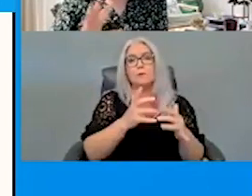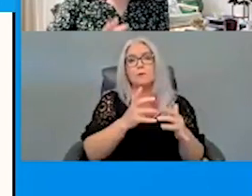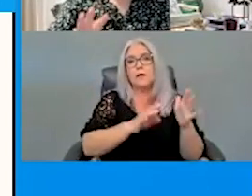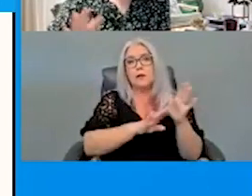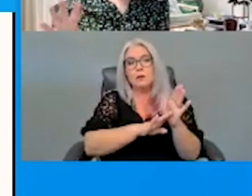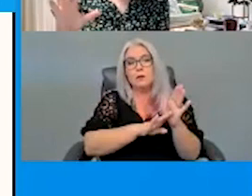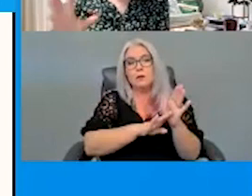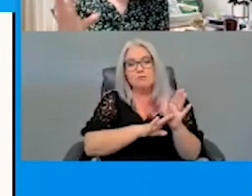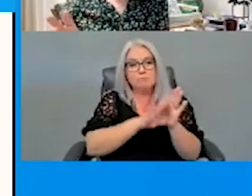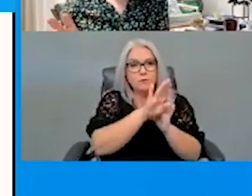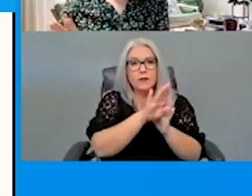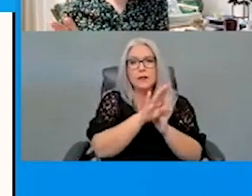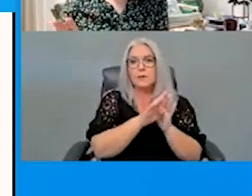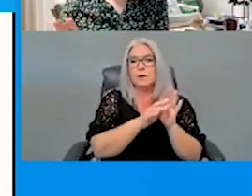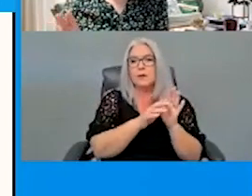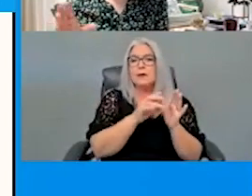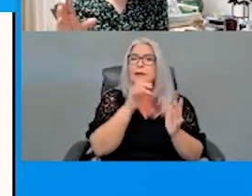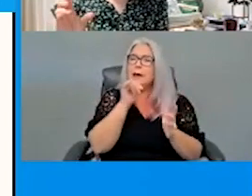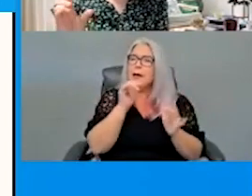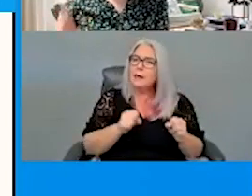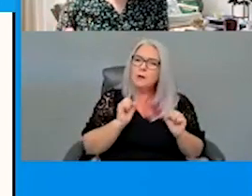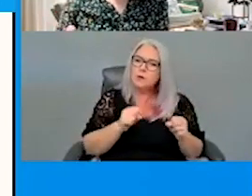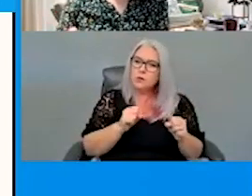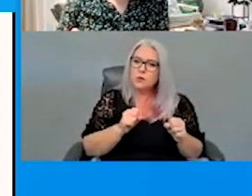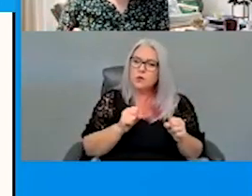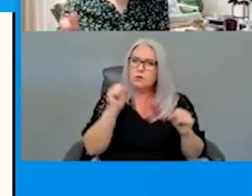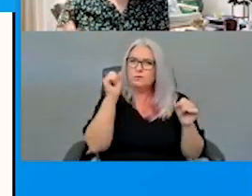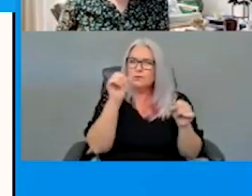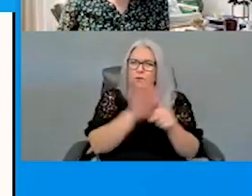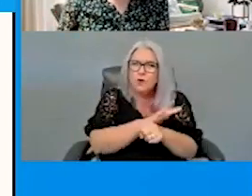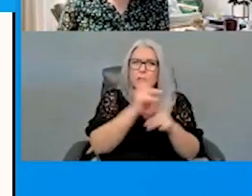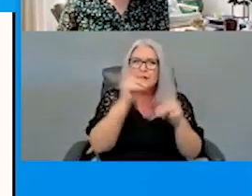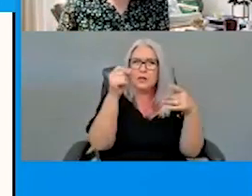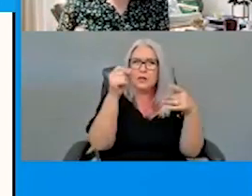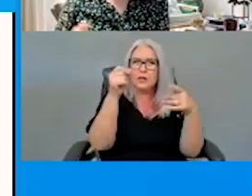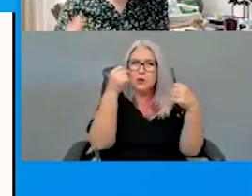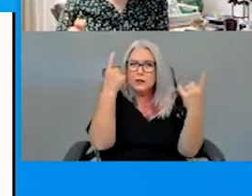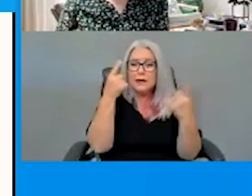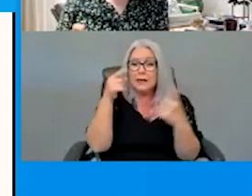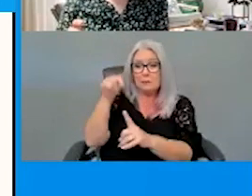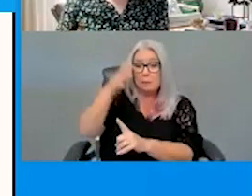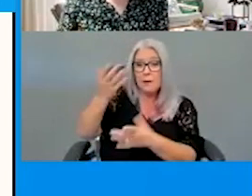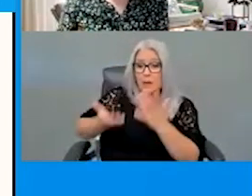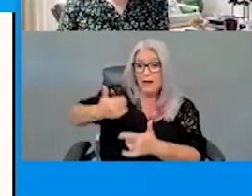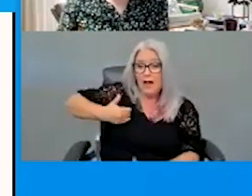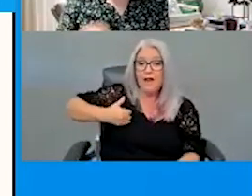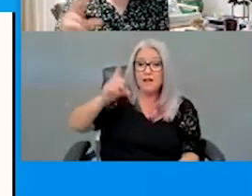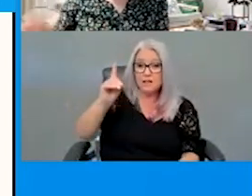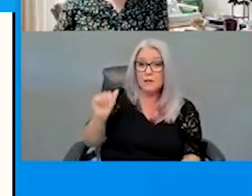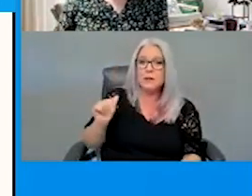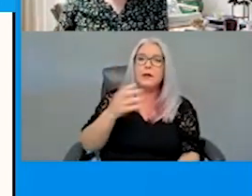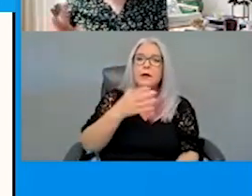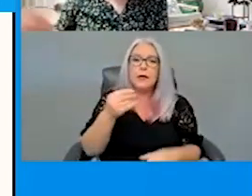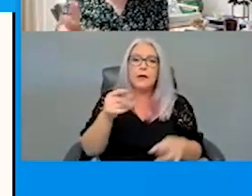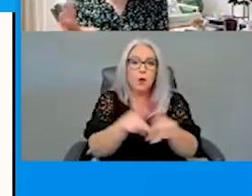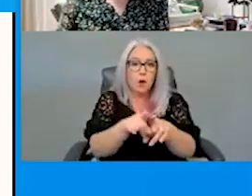not able to kind of like compute the idea that the parent may have a disability and may also be a caregiver, and